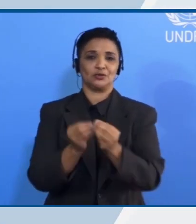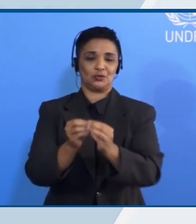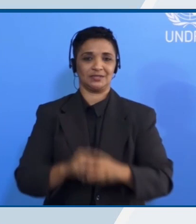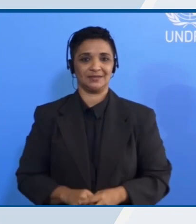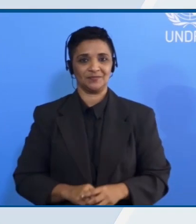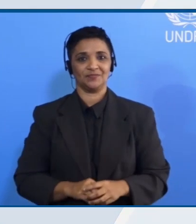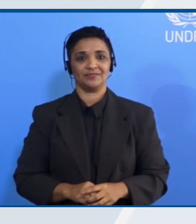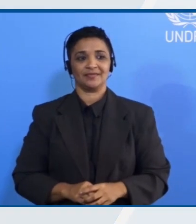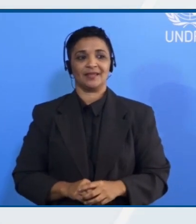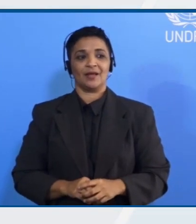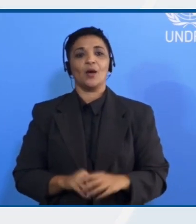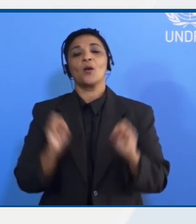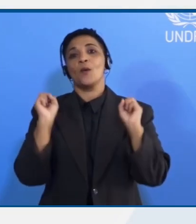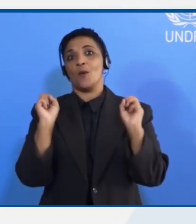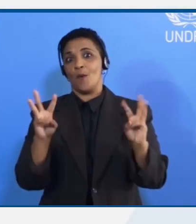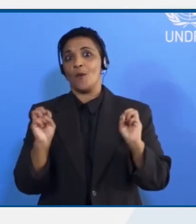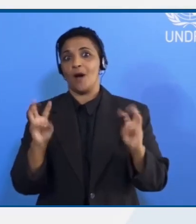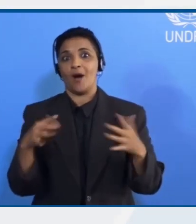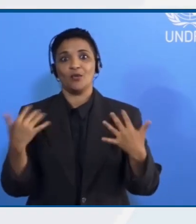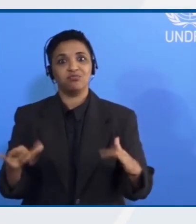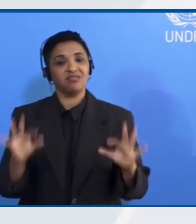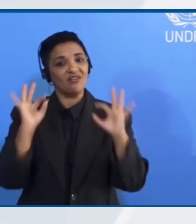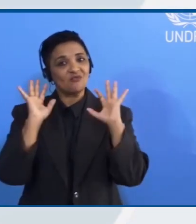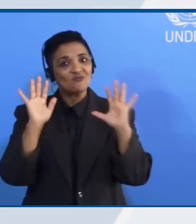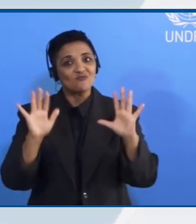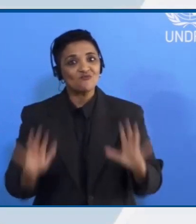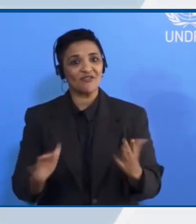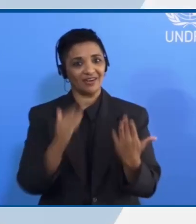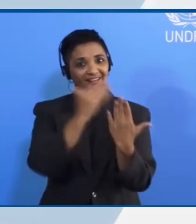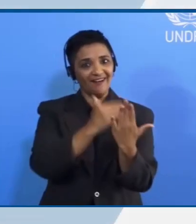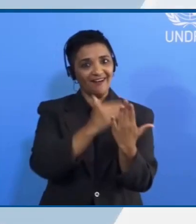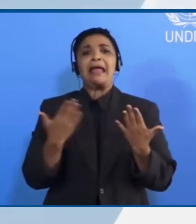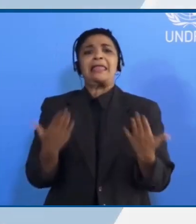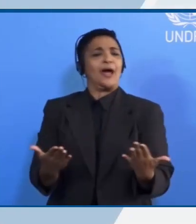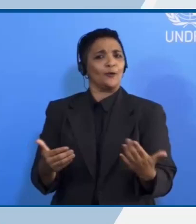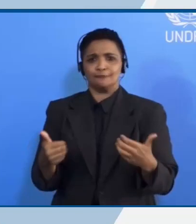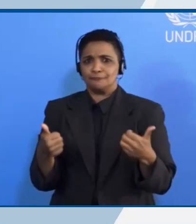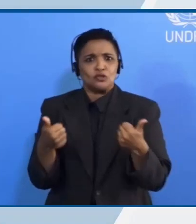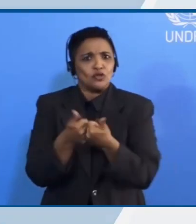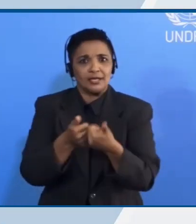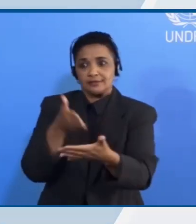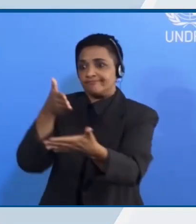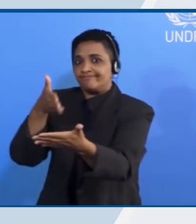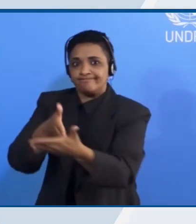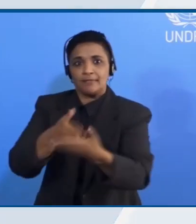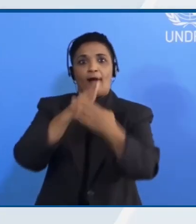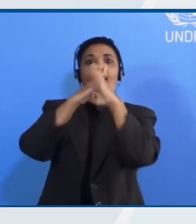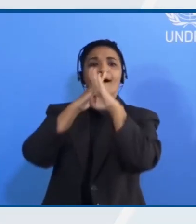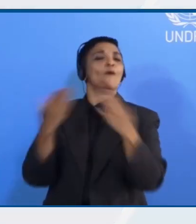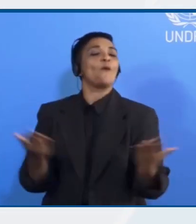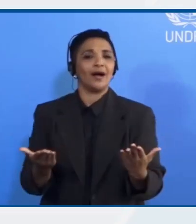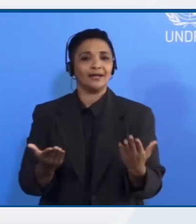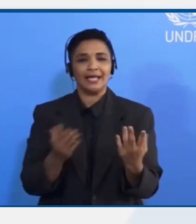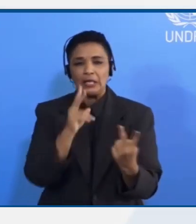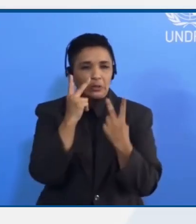Wow, the perfect recipe almost there. But now, what are the challenges? What Sure. have you seen being the challenges in cities? How does it